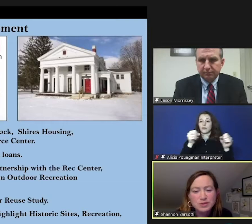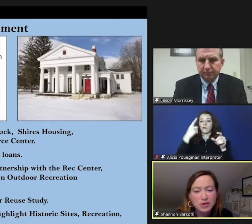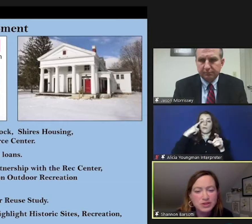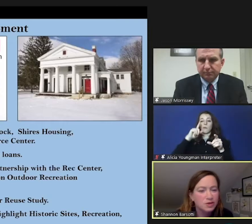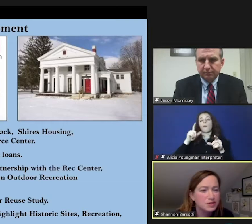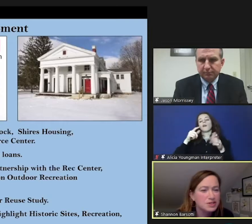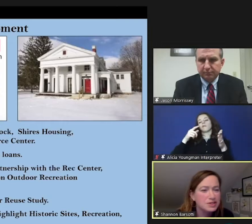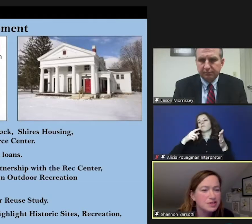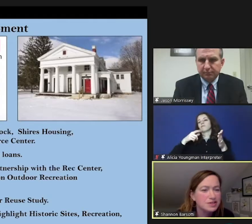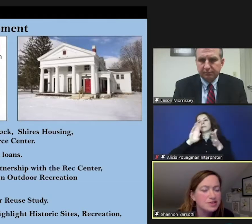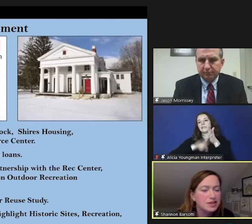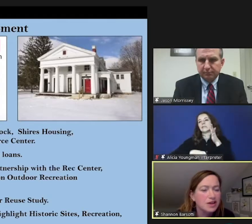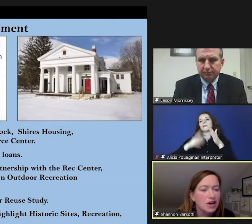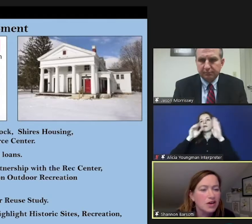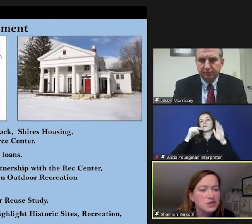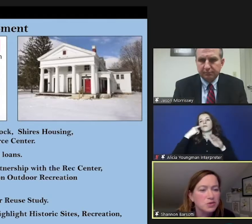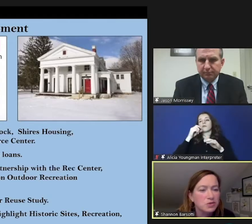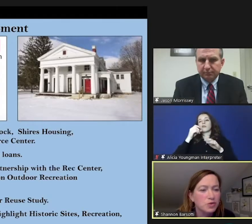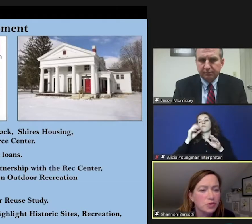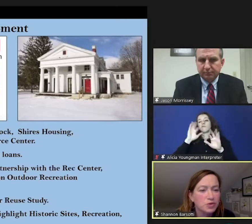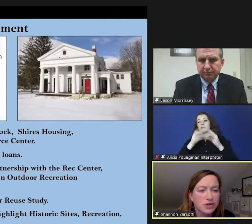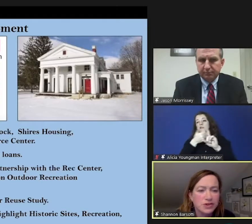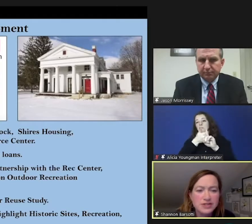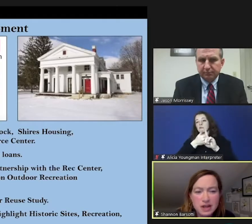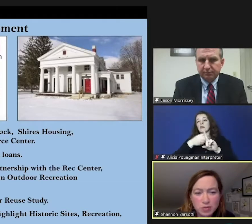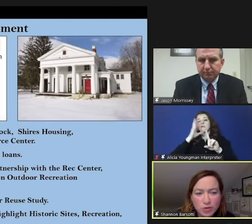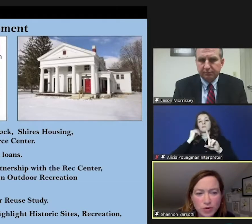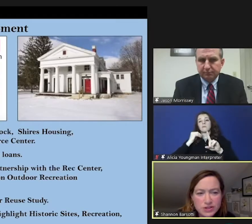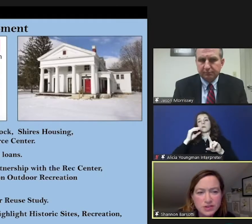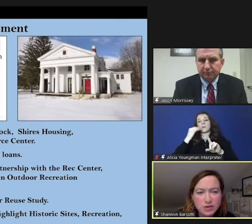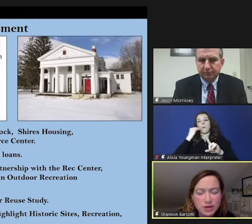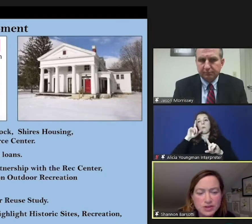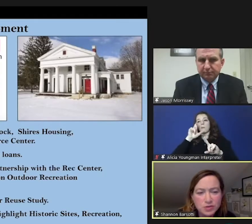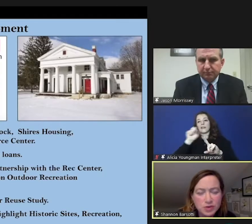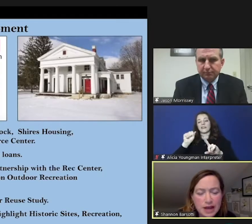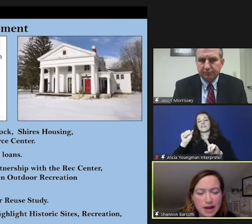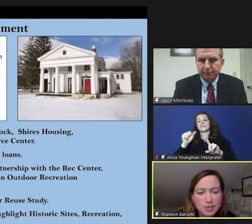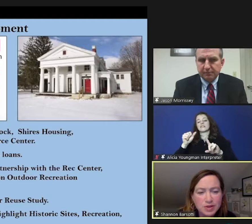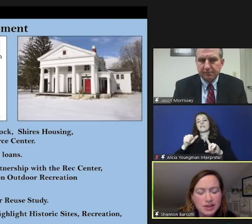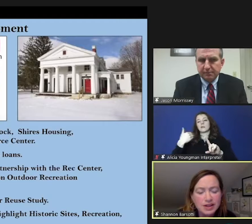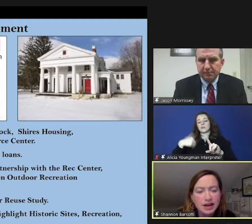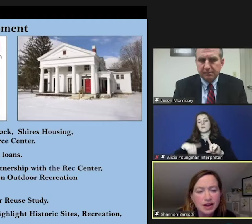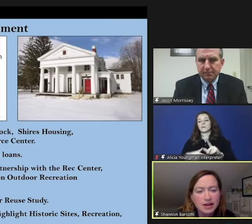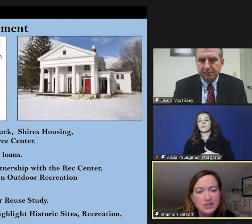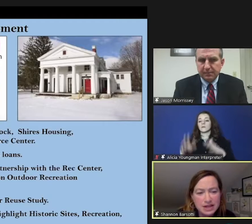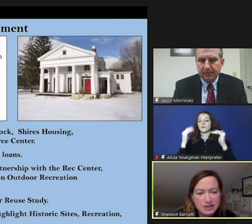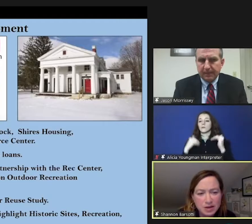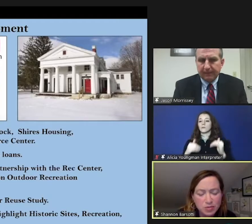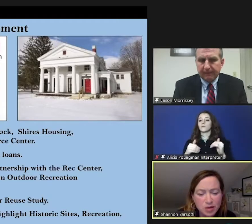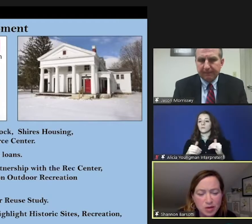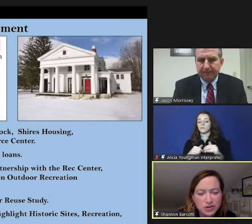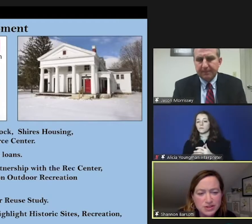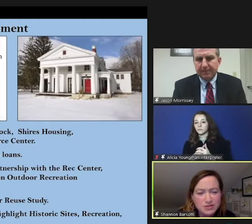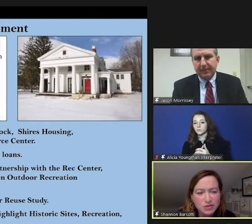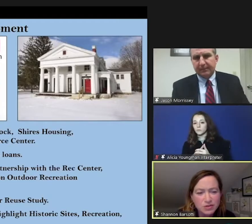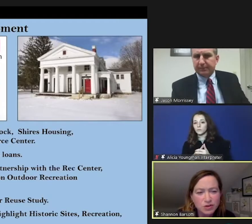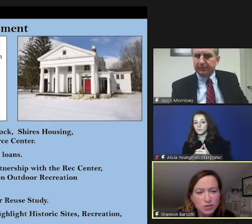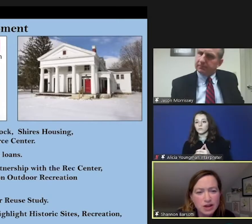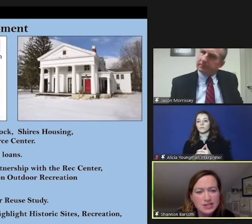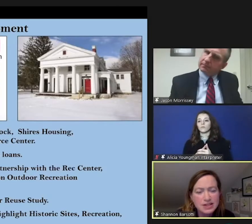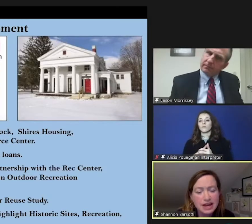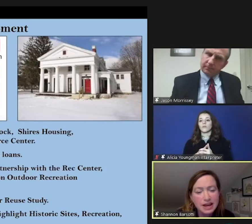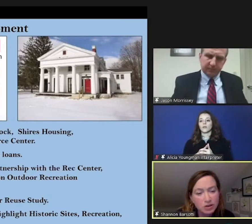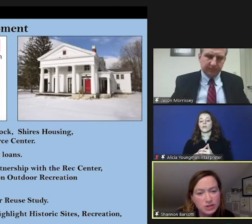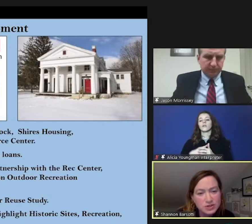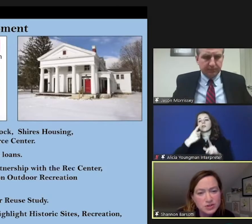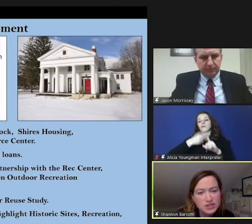have experienced homelessness. Also, we work with partners NeighborWorks on the rental rehab of downtown properties for